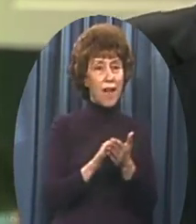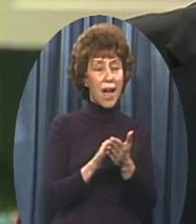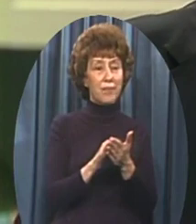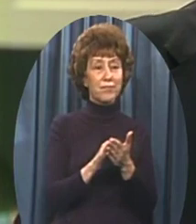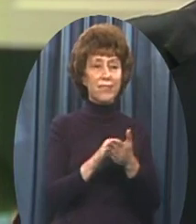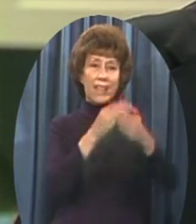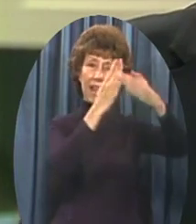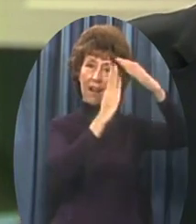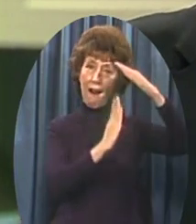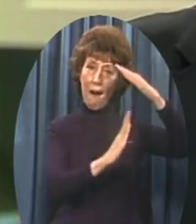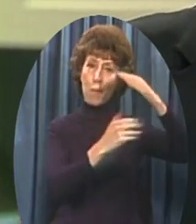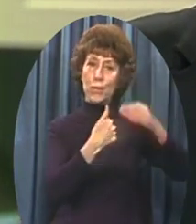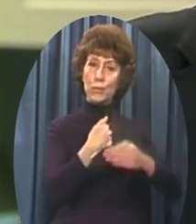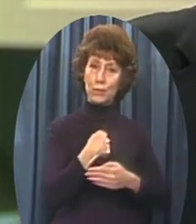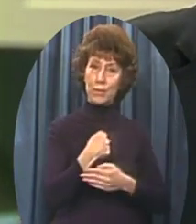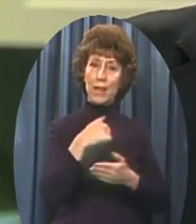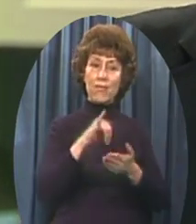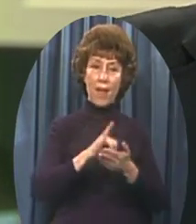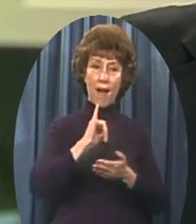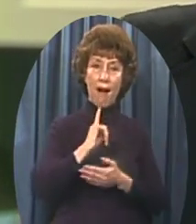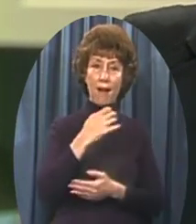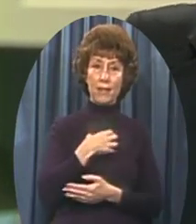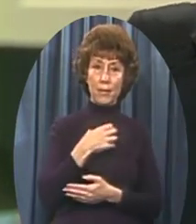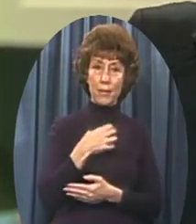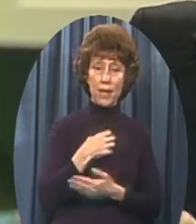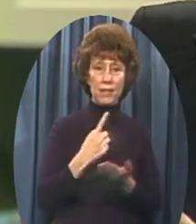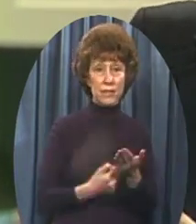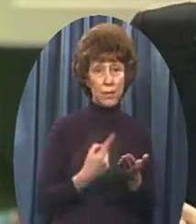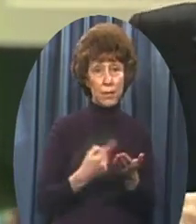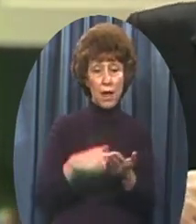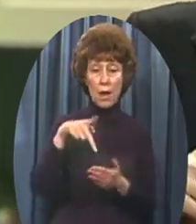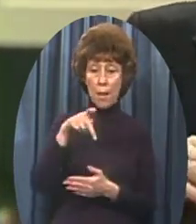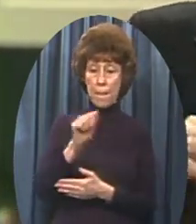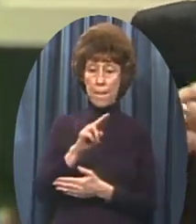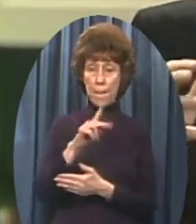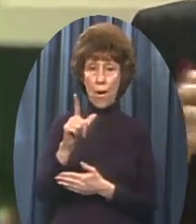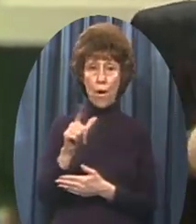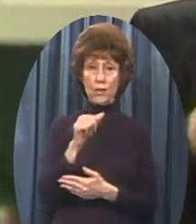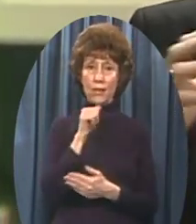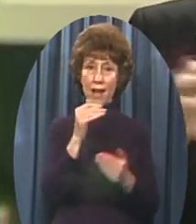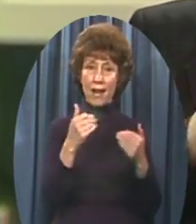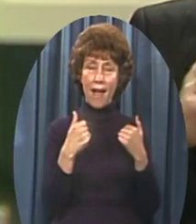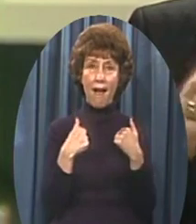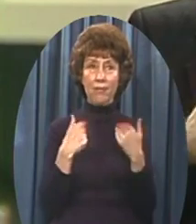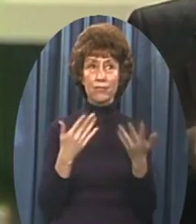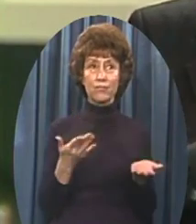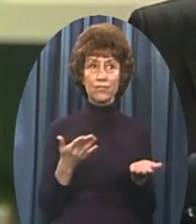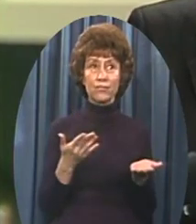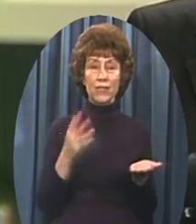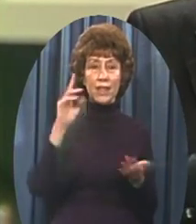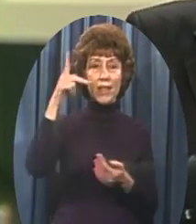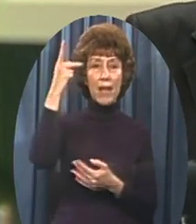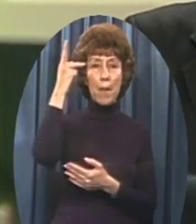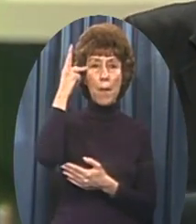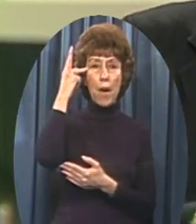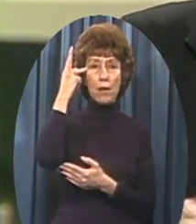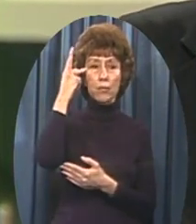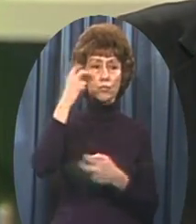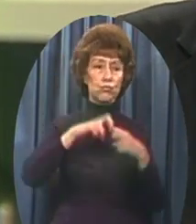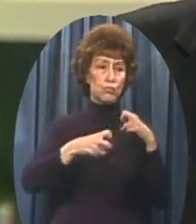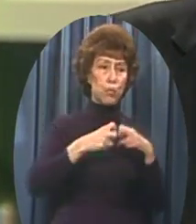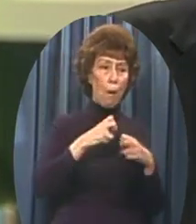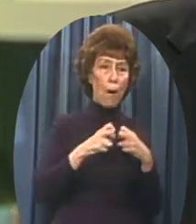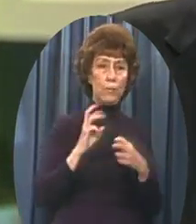humbles me that I ever complain. Paul didn't have the political intertwinings that we face